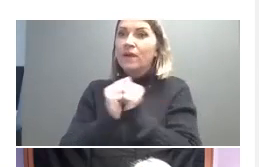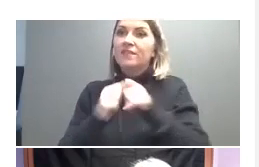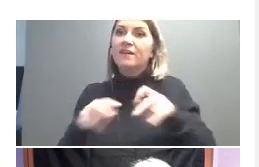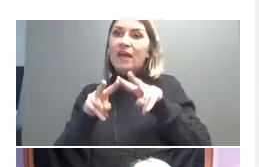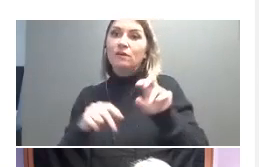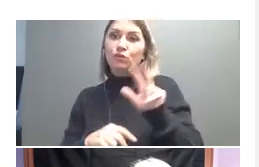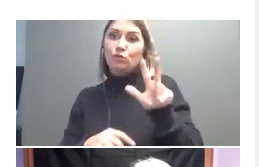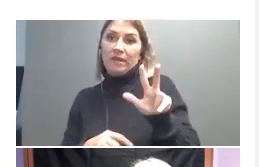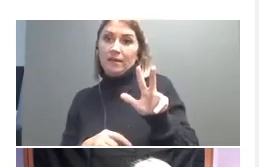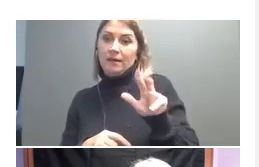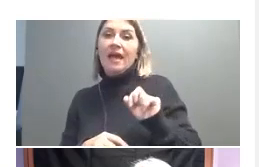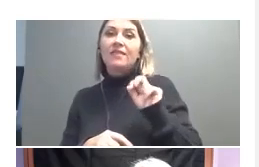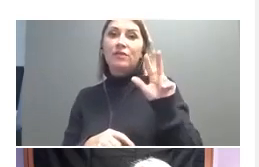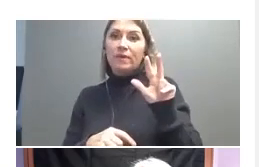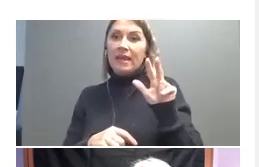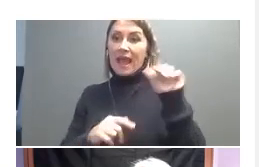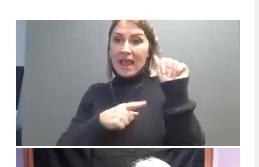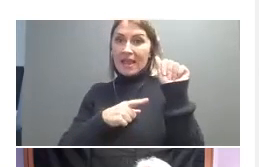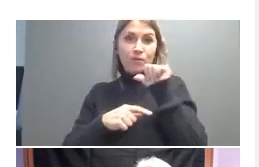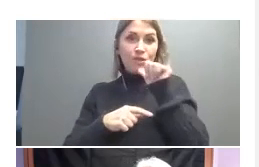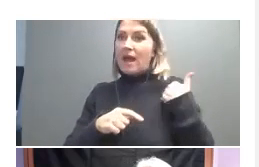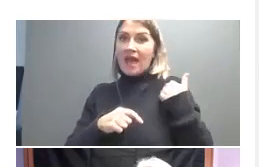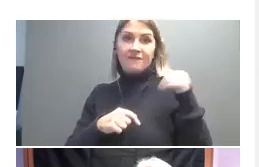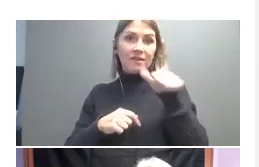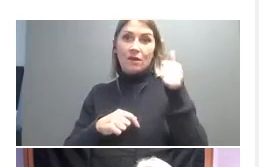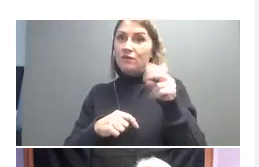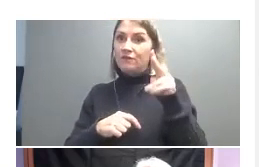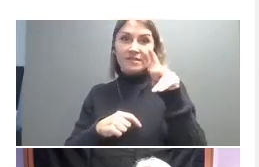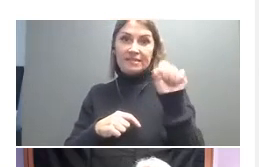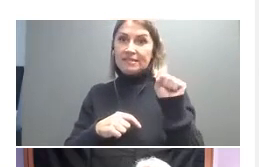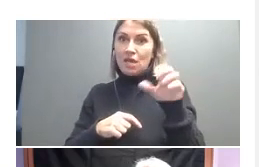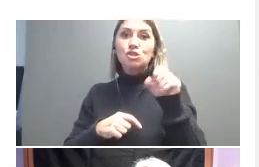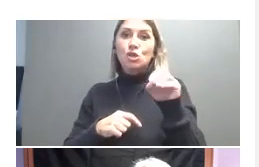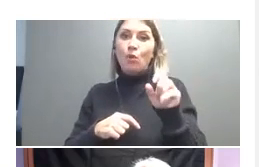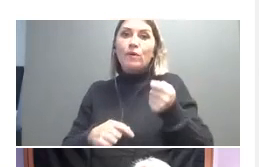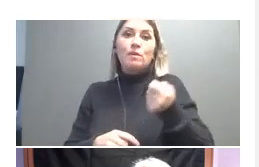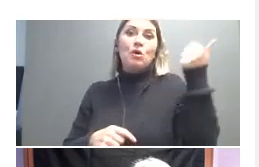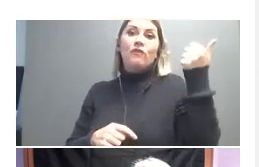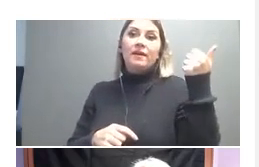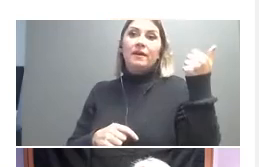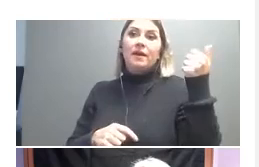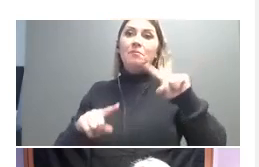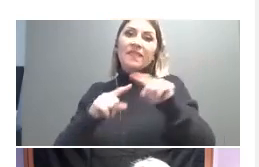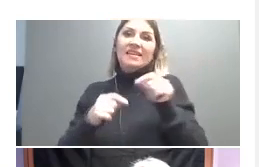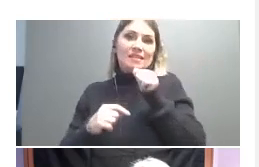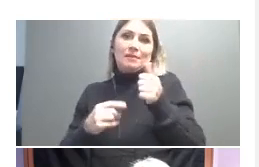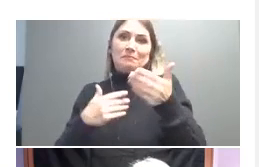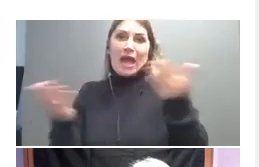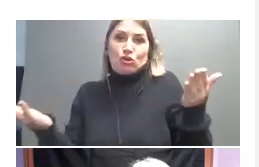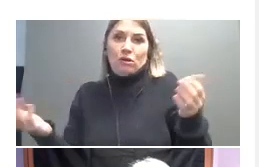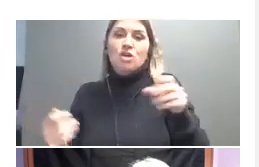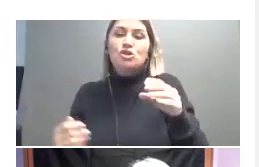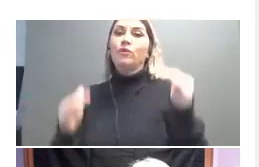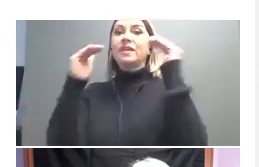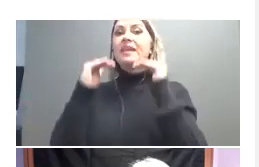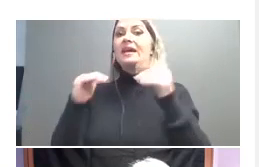3. And from A, we do not have any other vertices anywhere. So we remove this, but that doesn't really matter. But the next thing